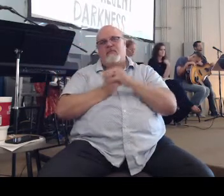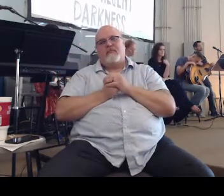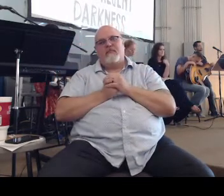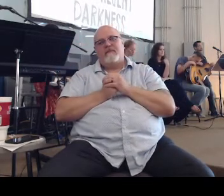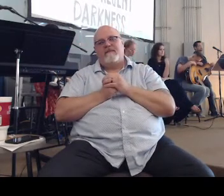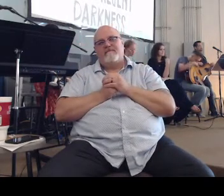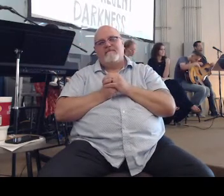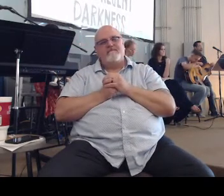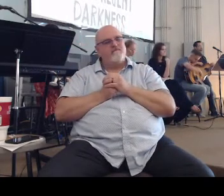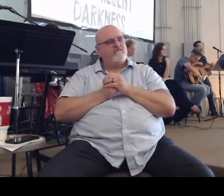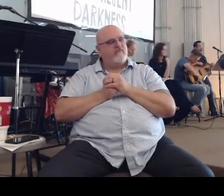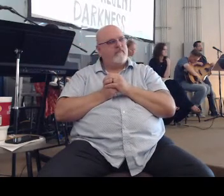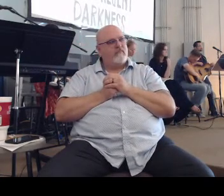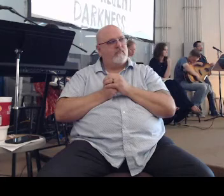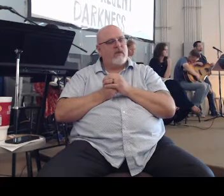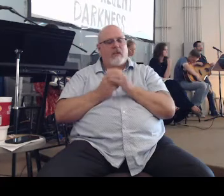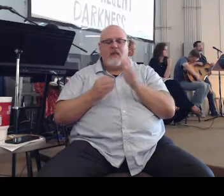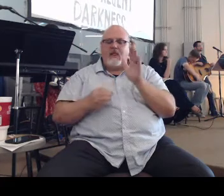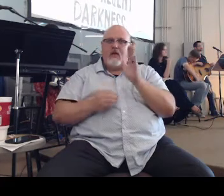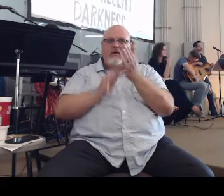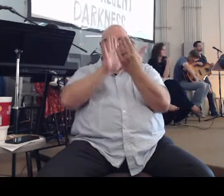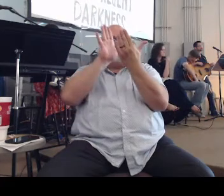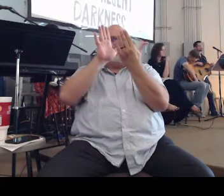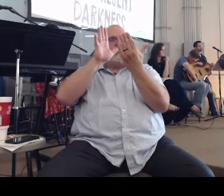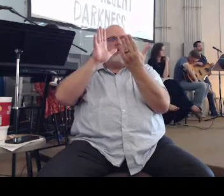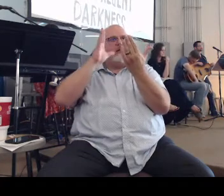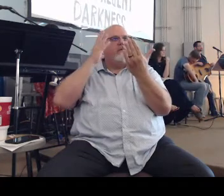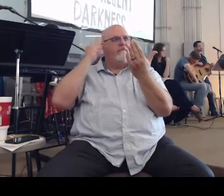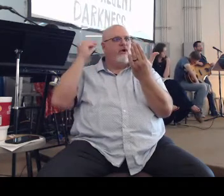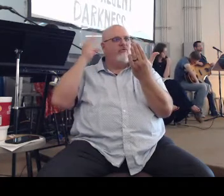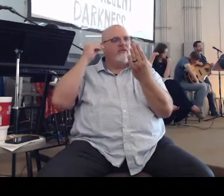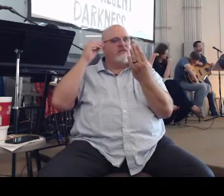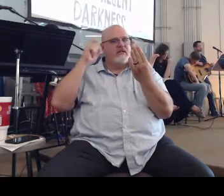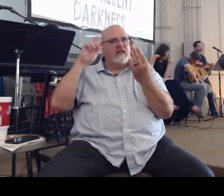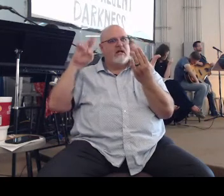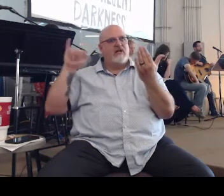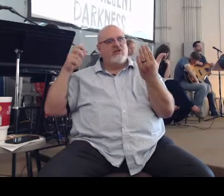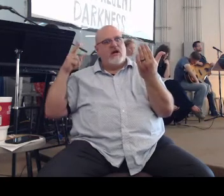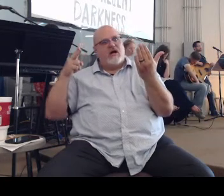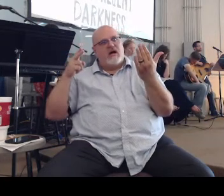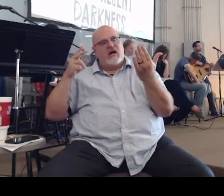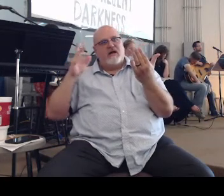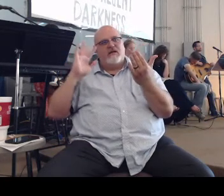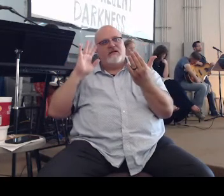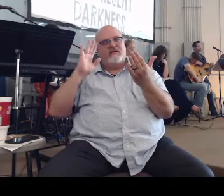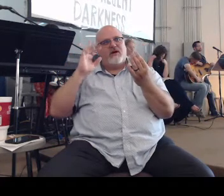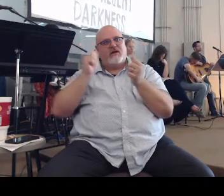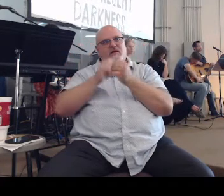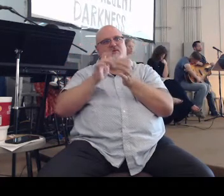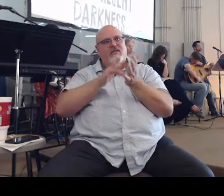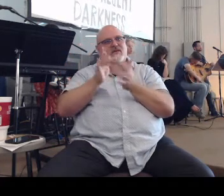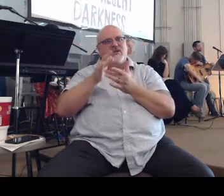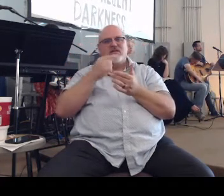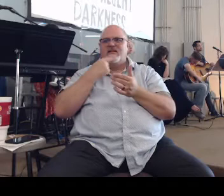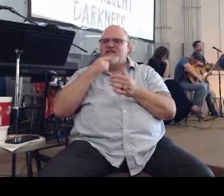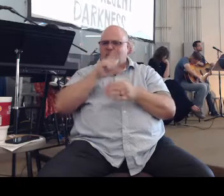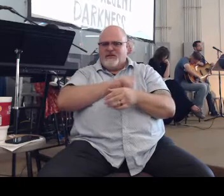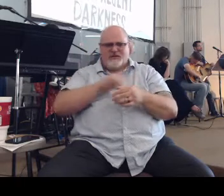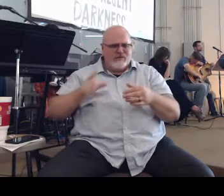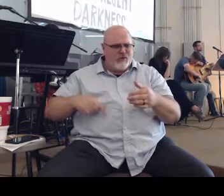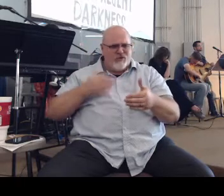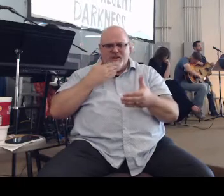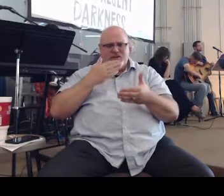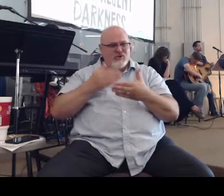Just then there appeared before them Moses and Elijah talking with Jesus. Peter said to Jesus, Lord, it is good